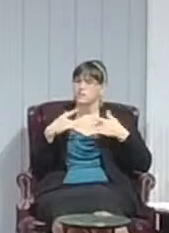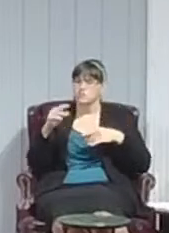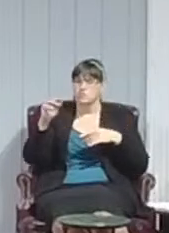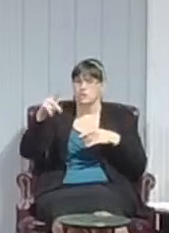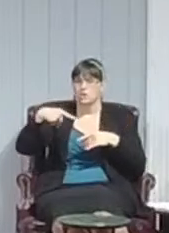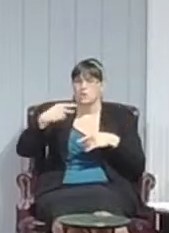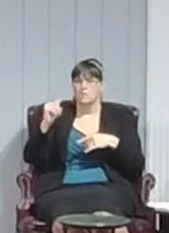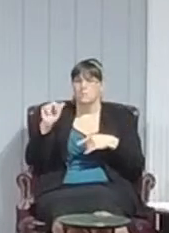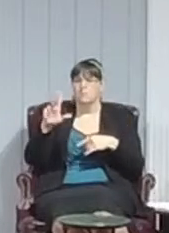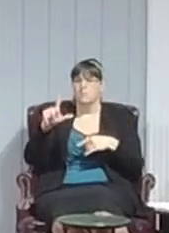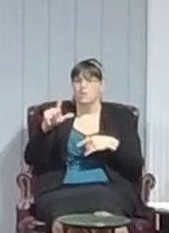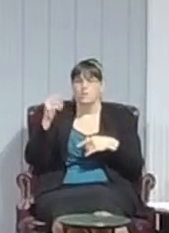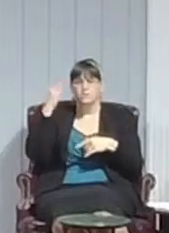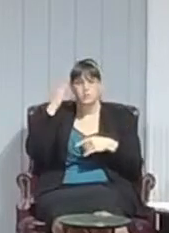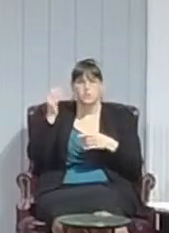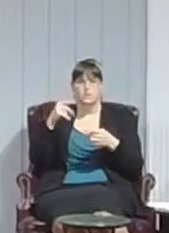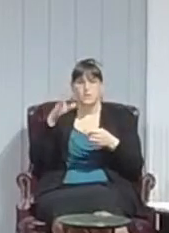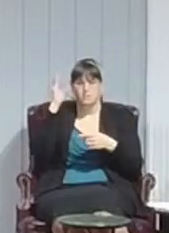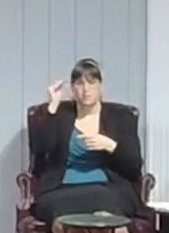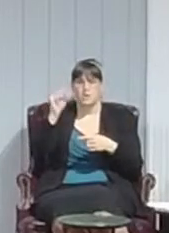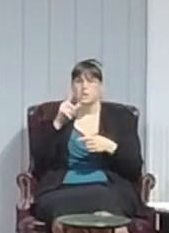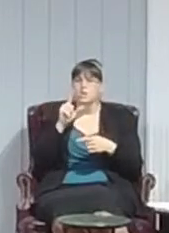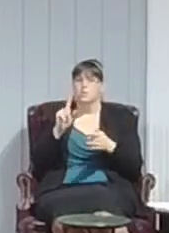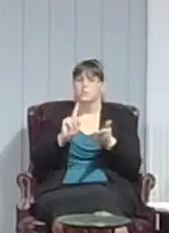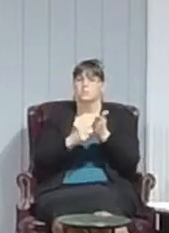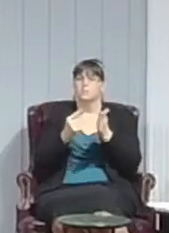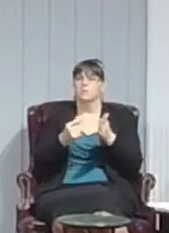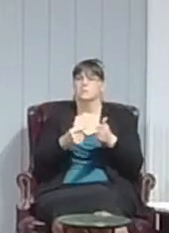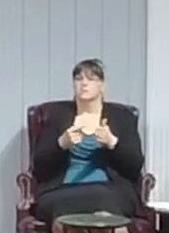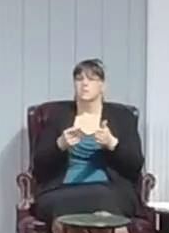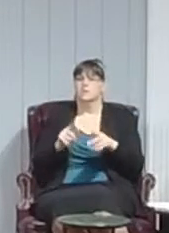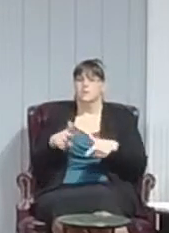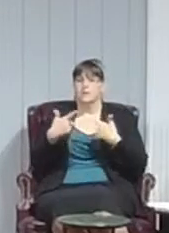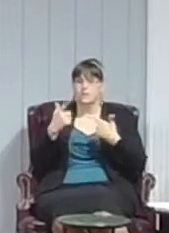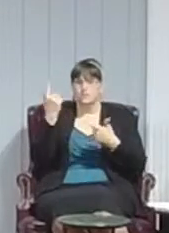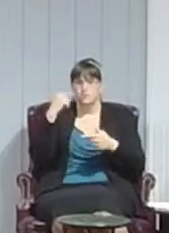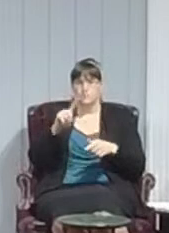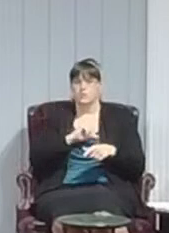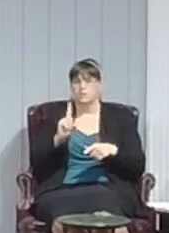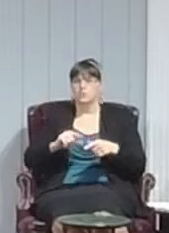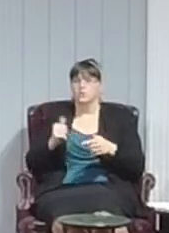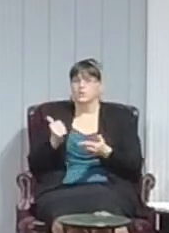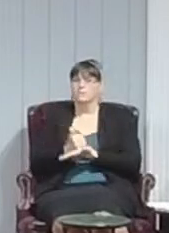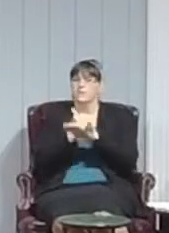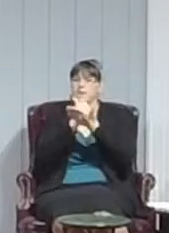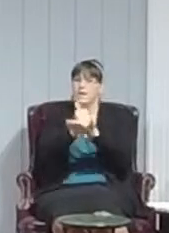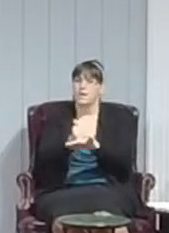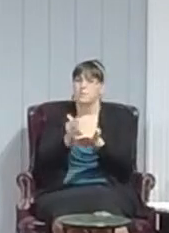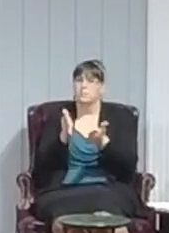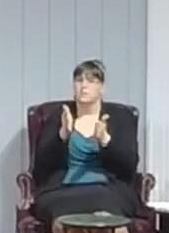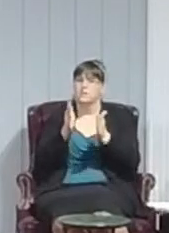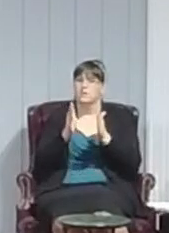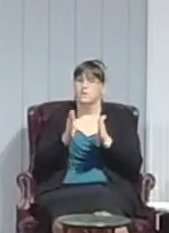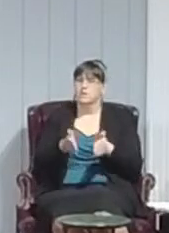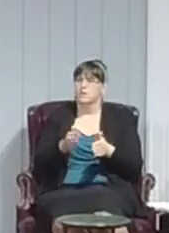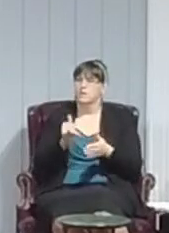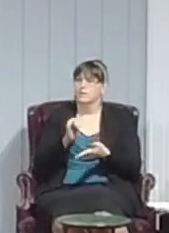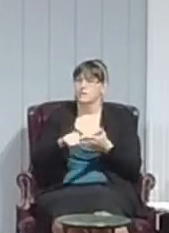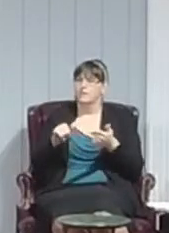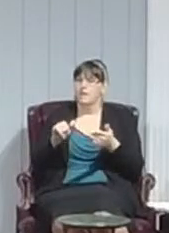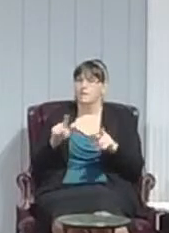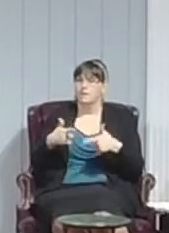once lived for the Lord and been his helper in the cause of the Lord Jesus Christ. But when things got